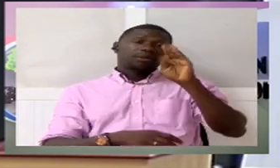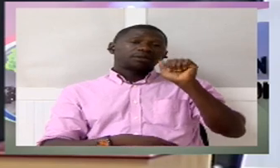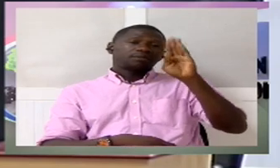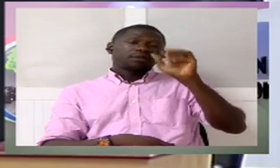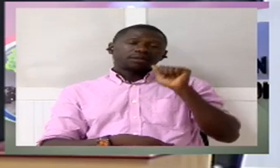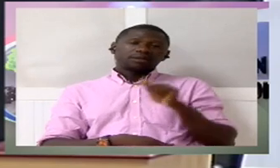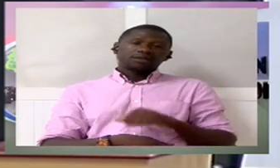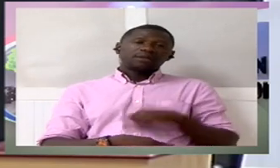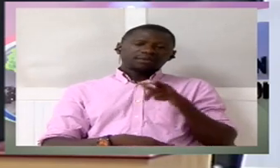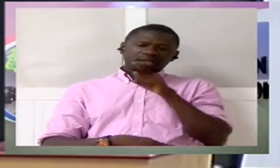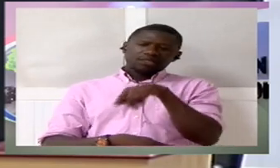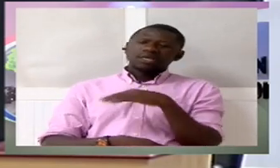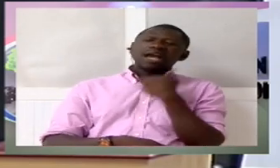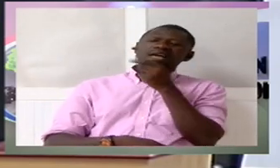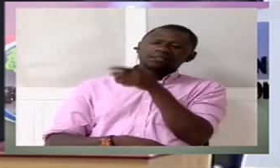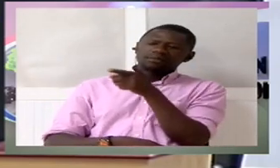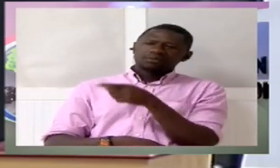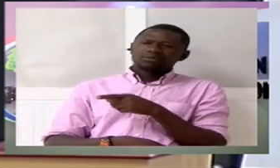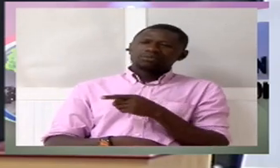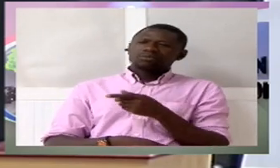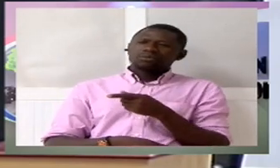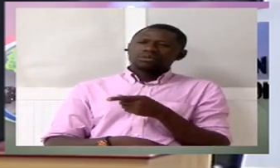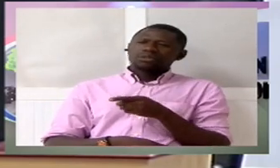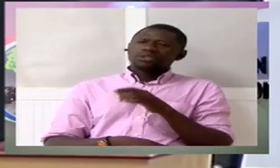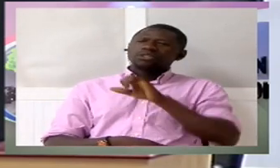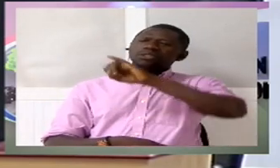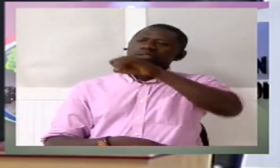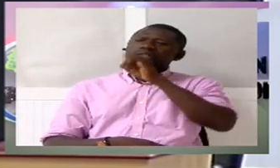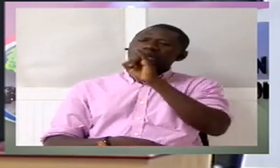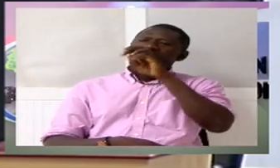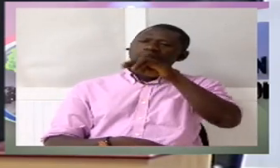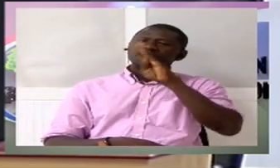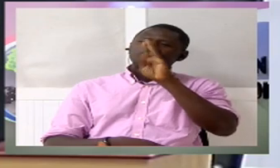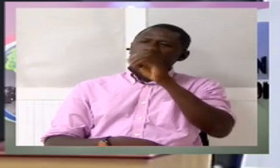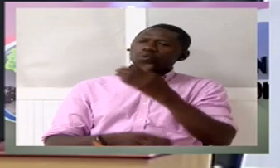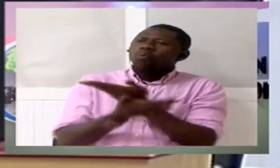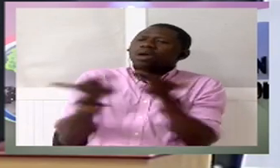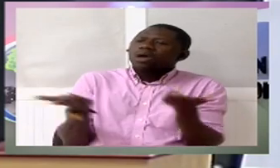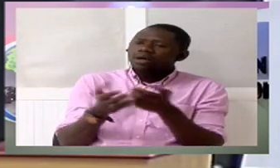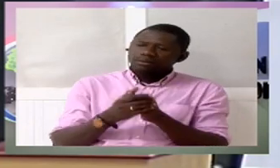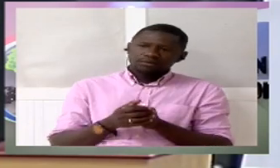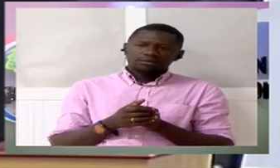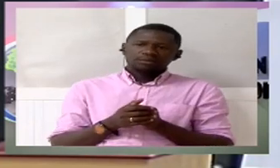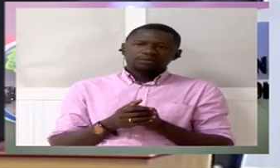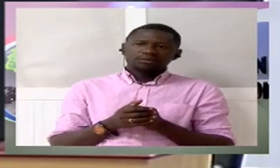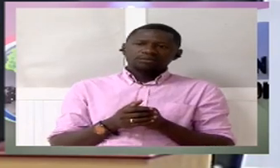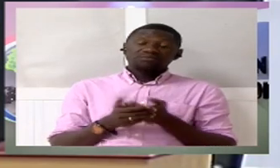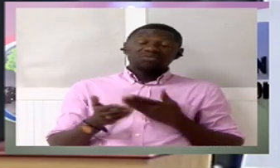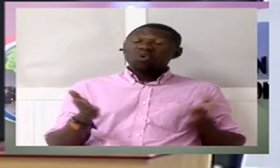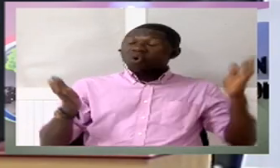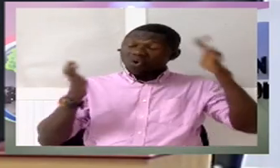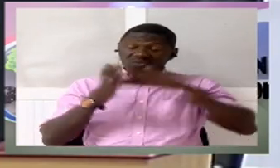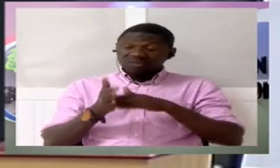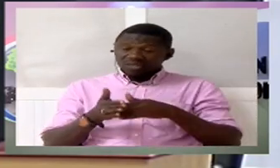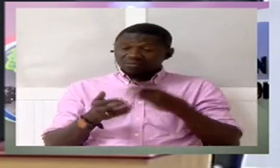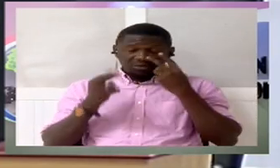Baba asked him deliberately. And asked him, where is Jimbo? He said, for the whole of today, I did